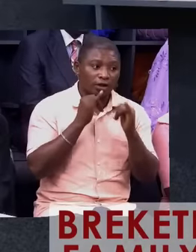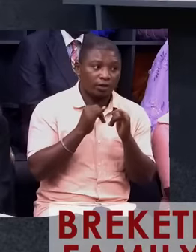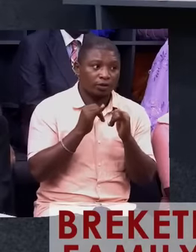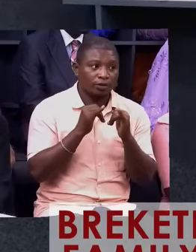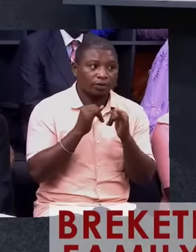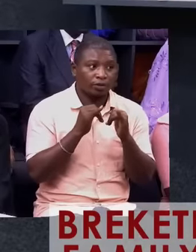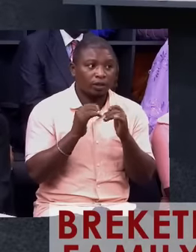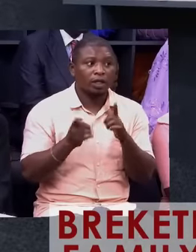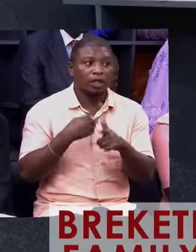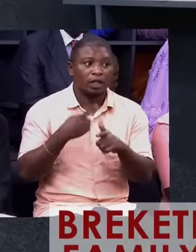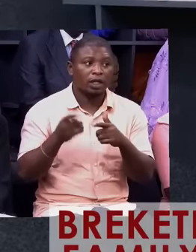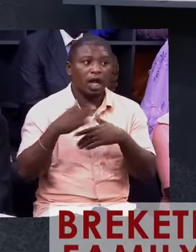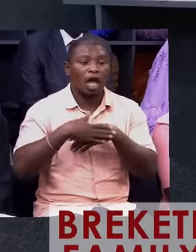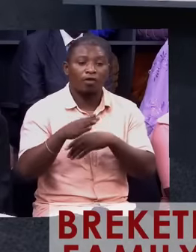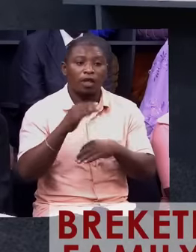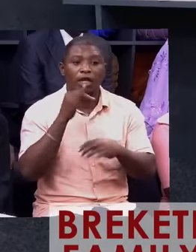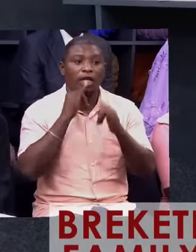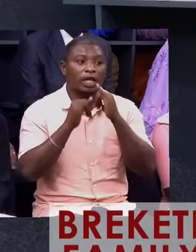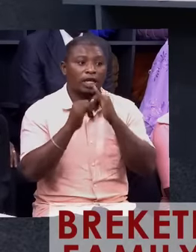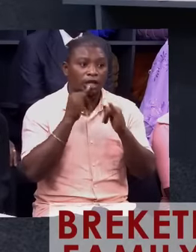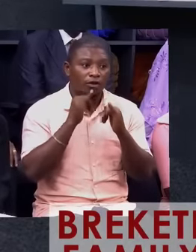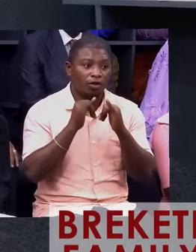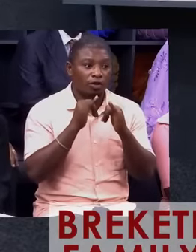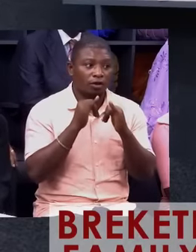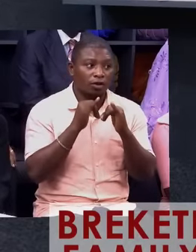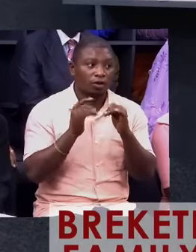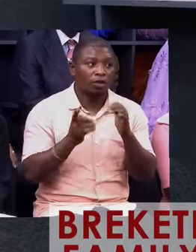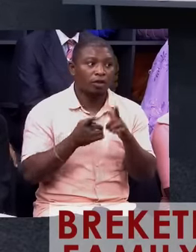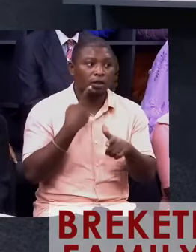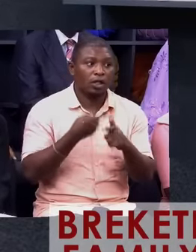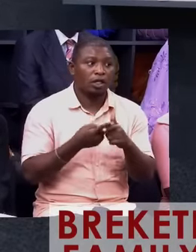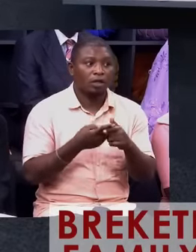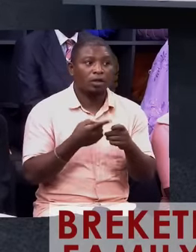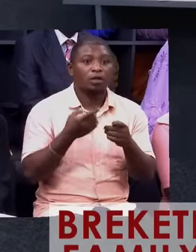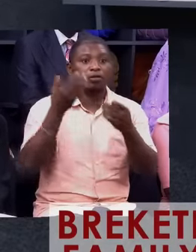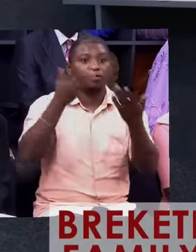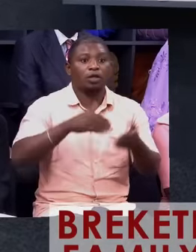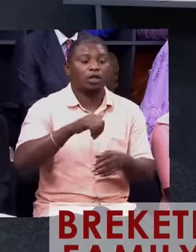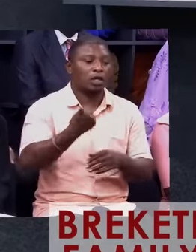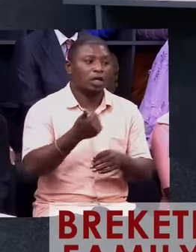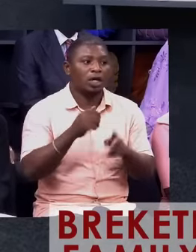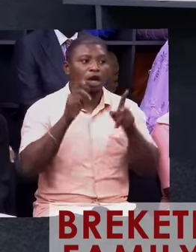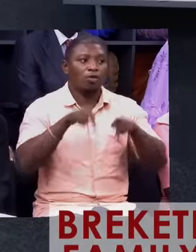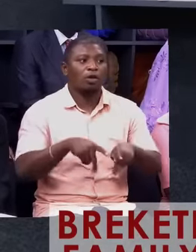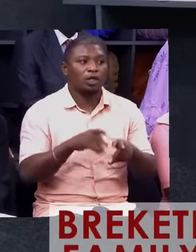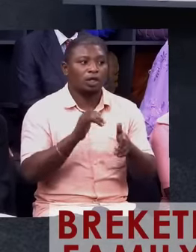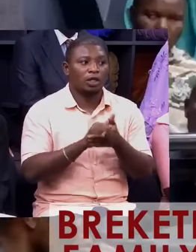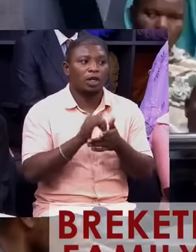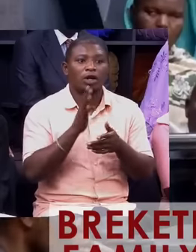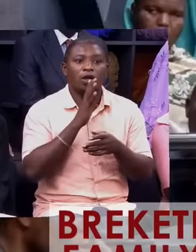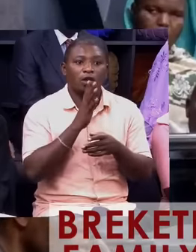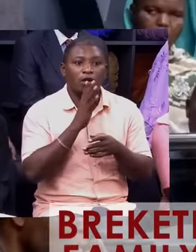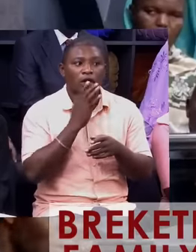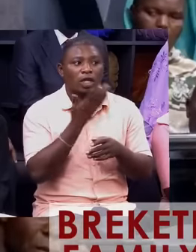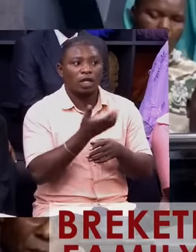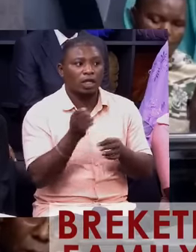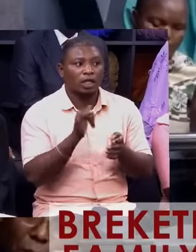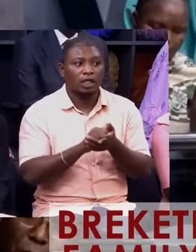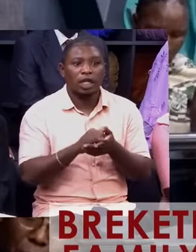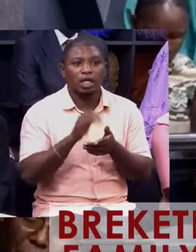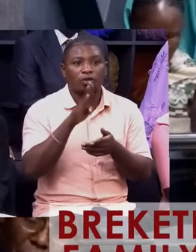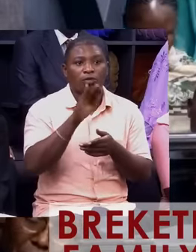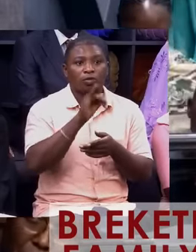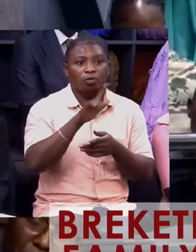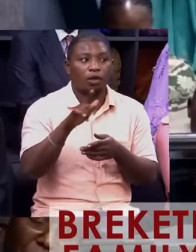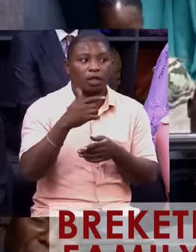him then after the interview then come bring another person we talk the where billgates not talk then